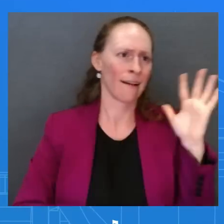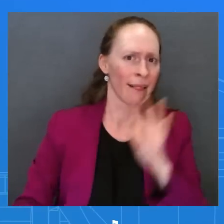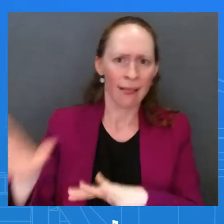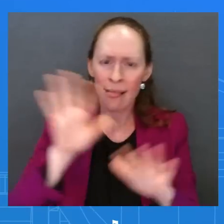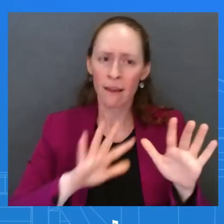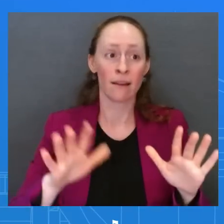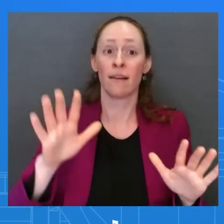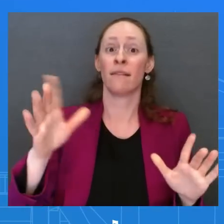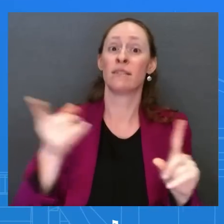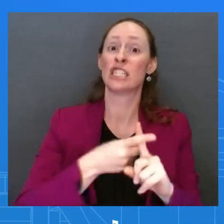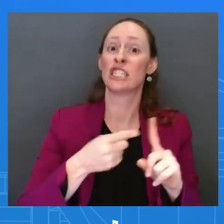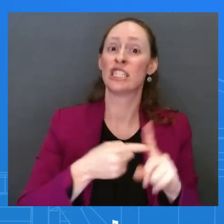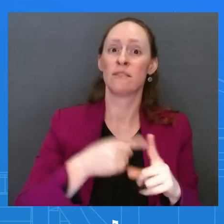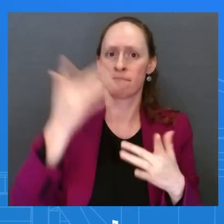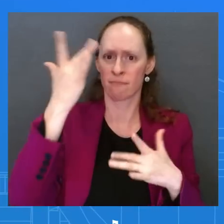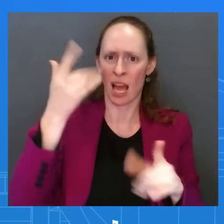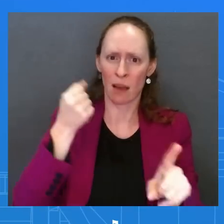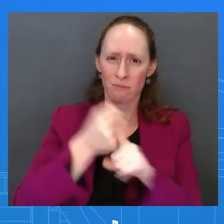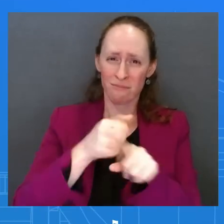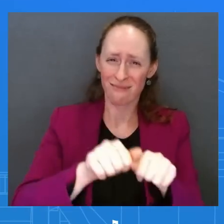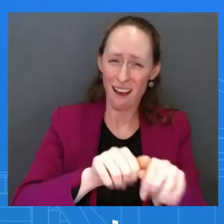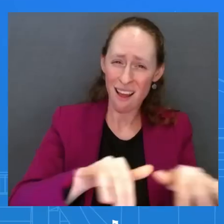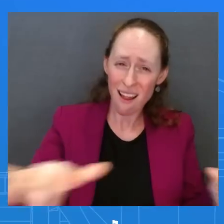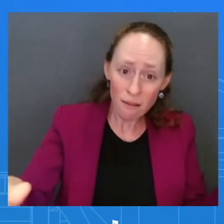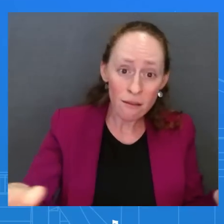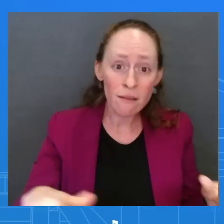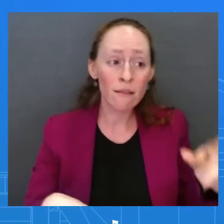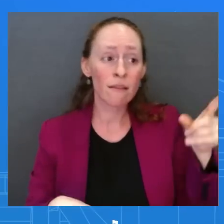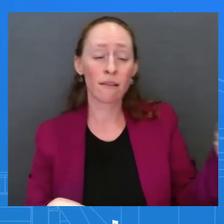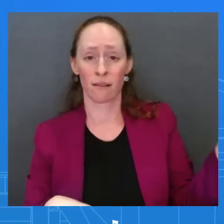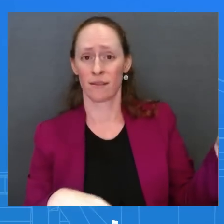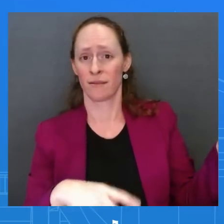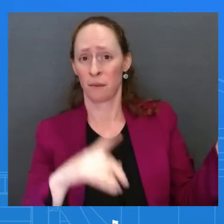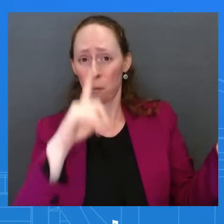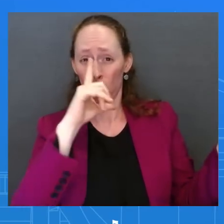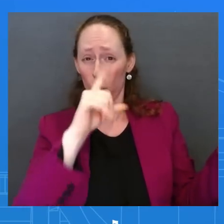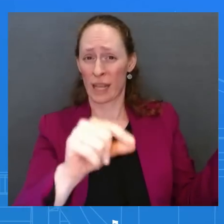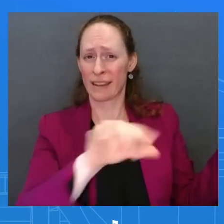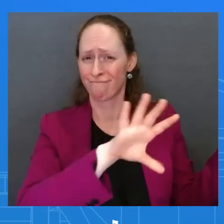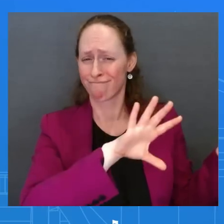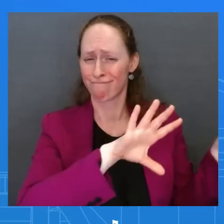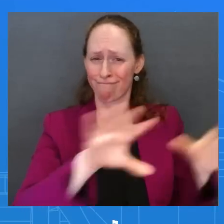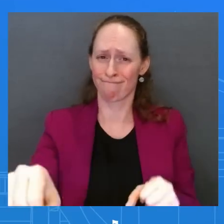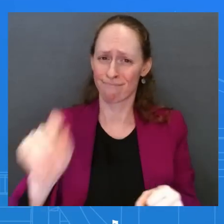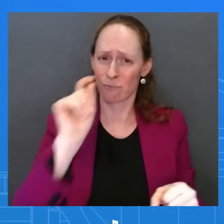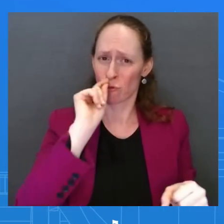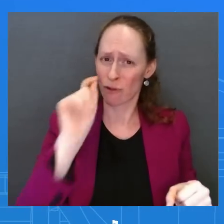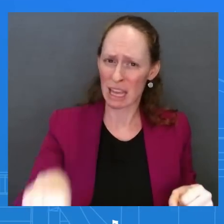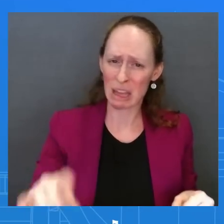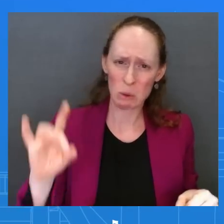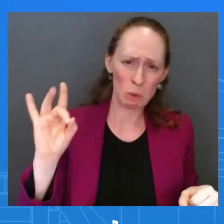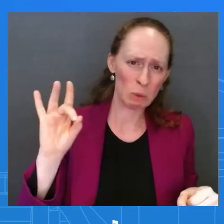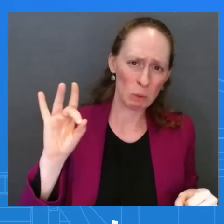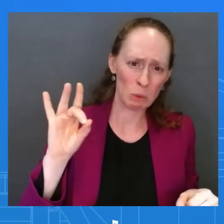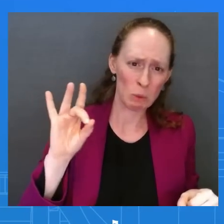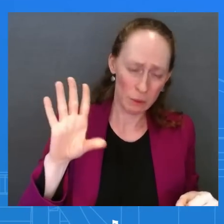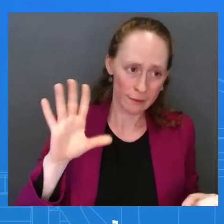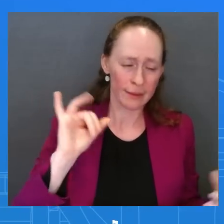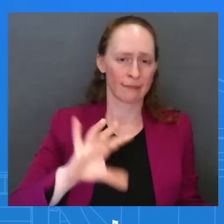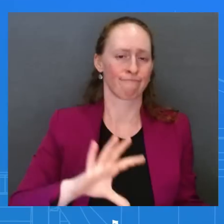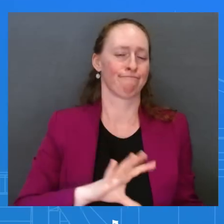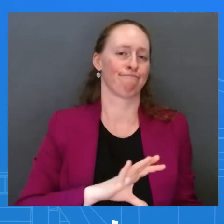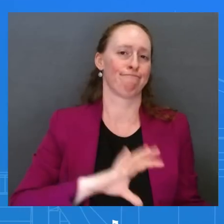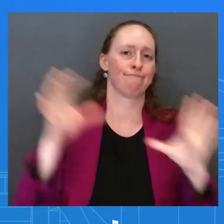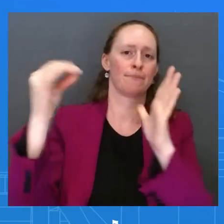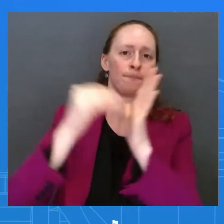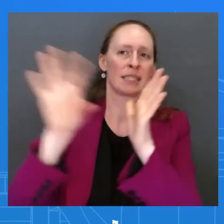has started in Ukraine and what that has done to inflation, not just here but around the world. So we know that the American people